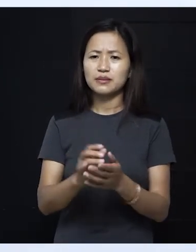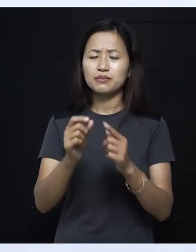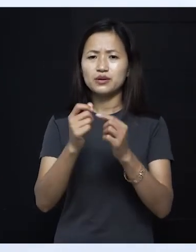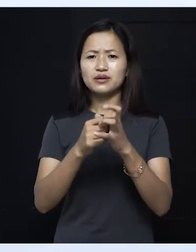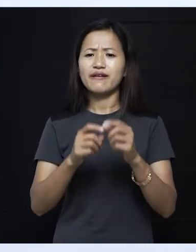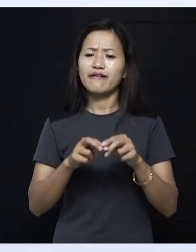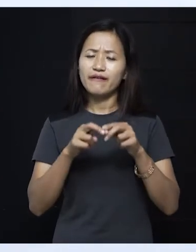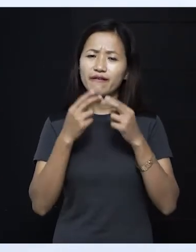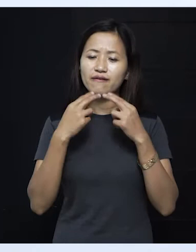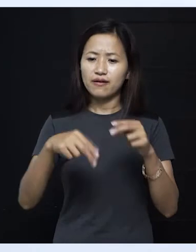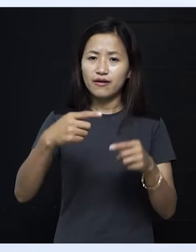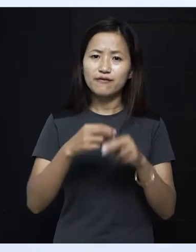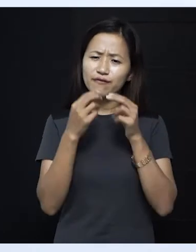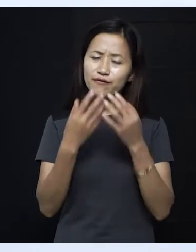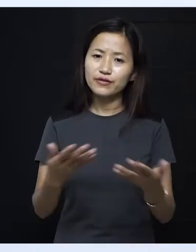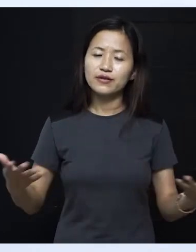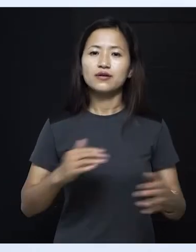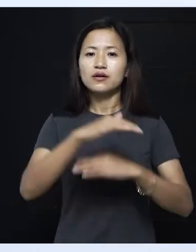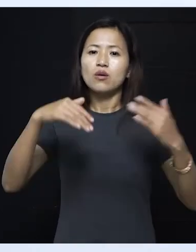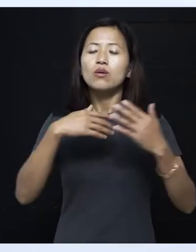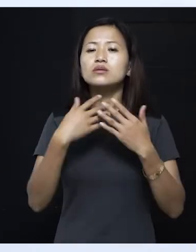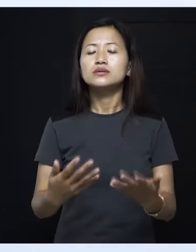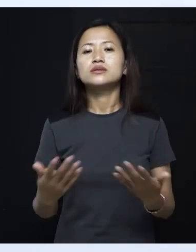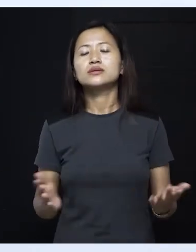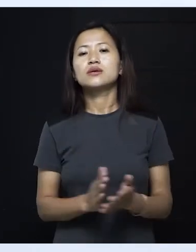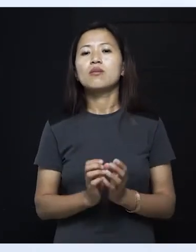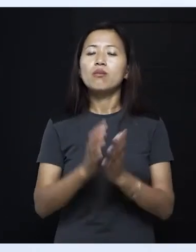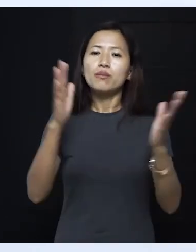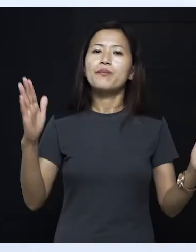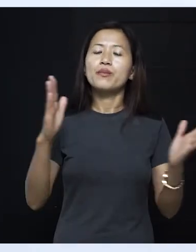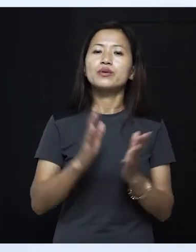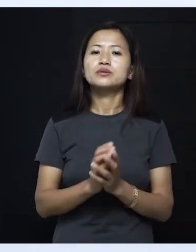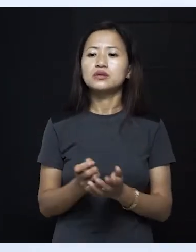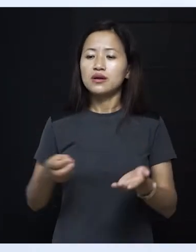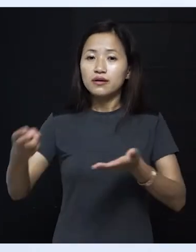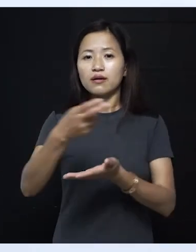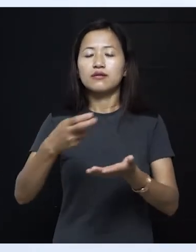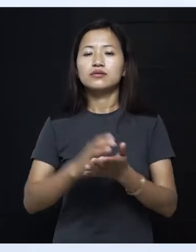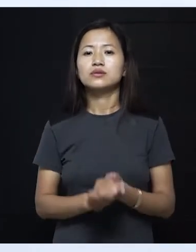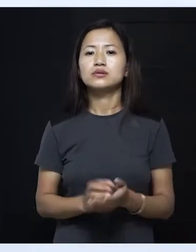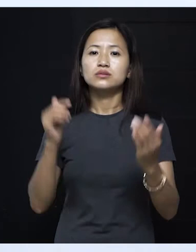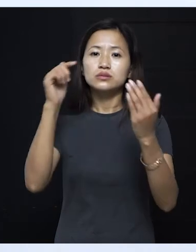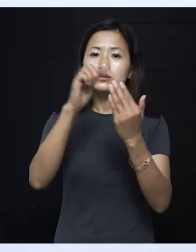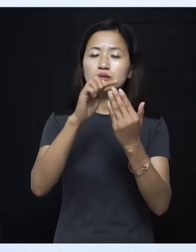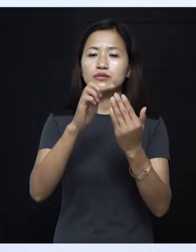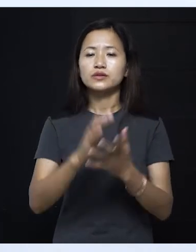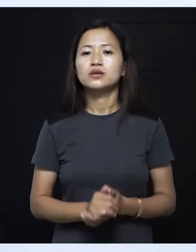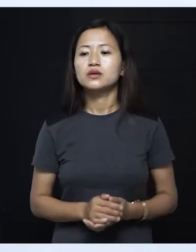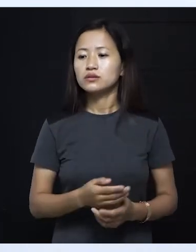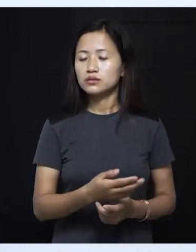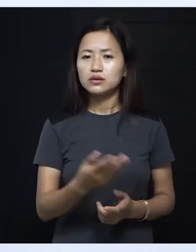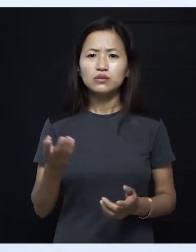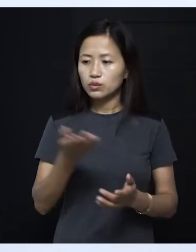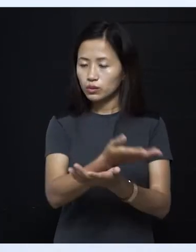pesticides, everything will be used in order to get more products or in order to get more harvest. Then on top of that, they will also